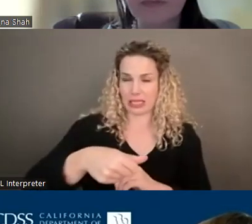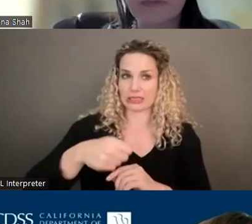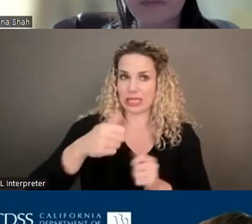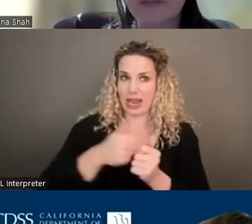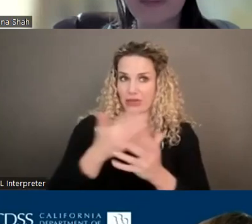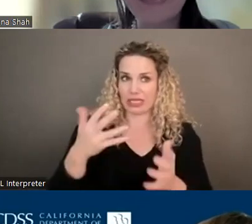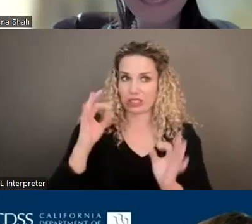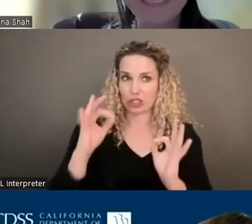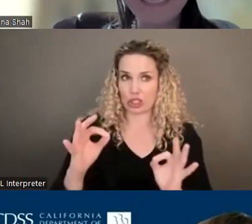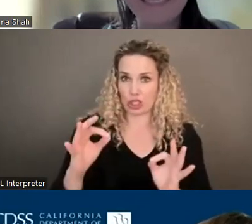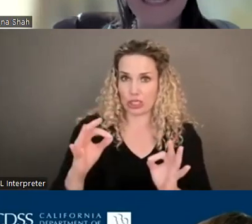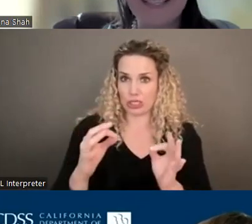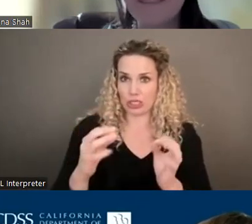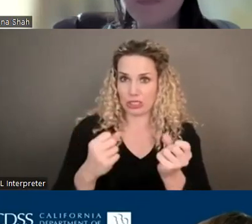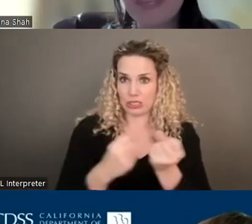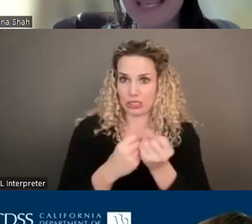good.